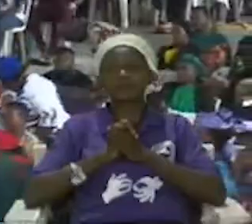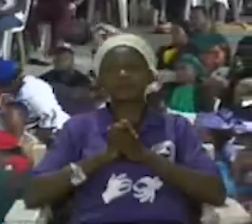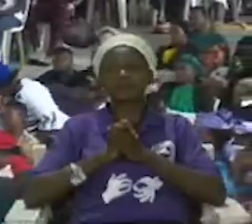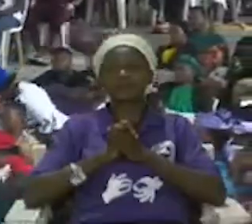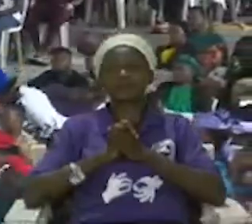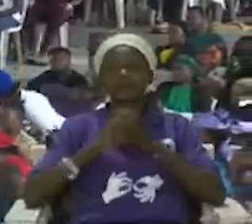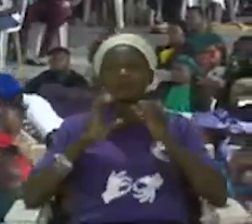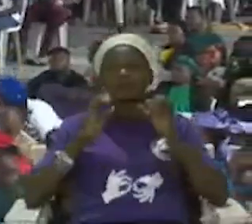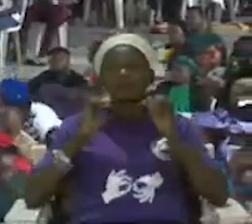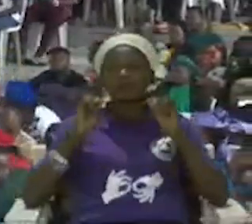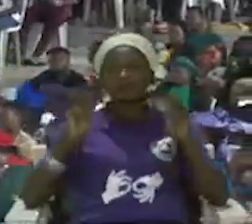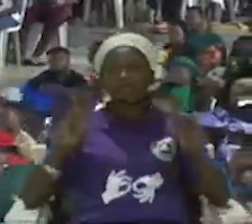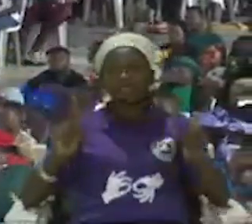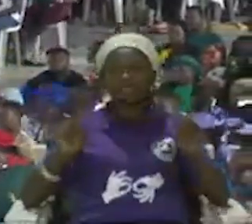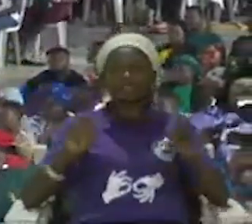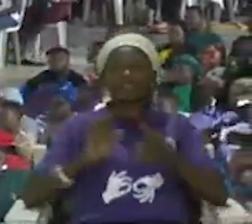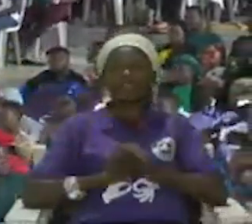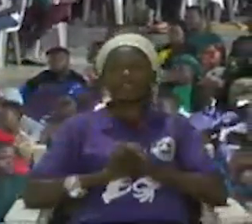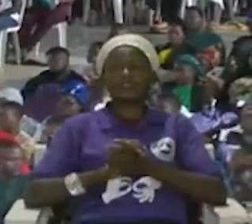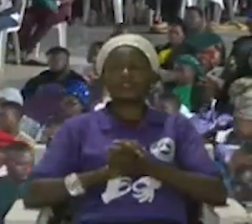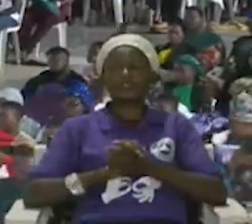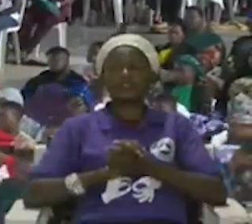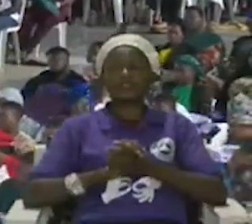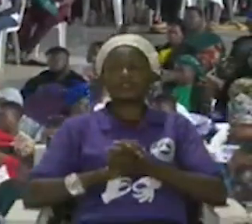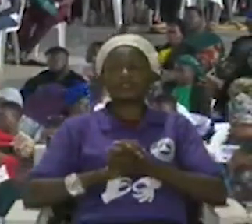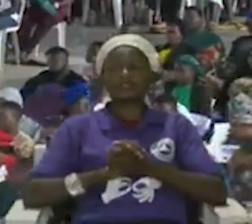All right.